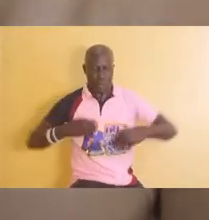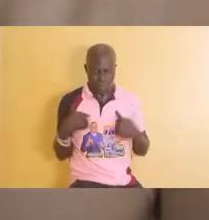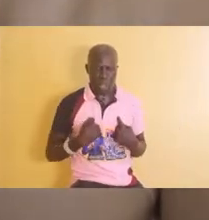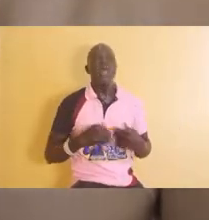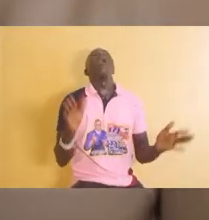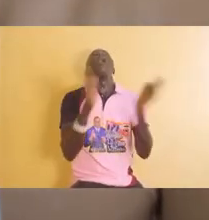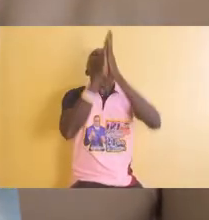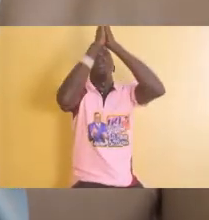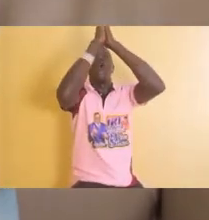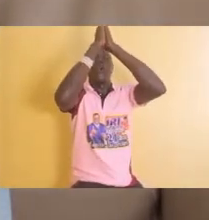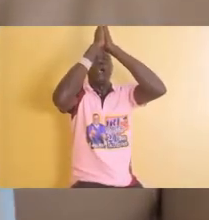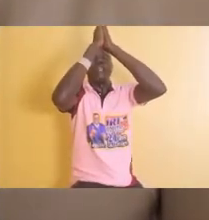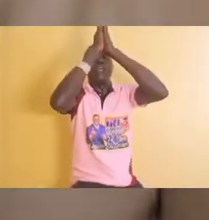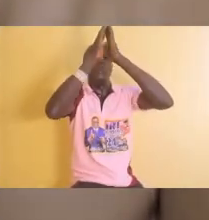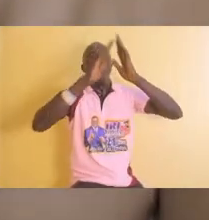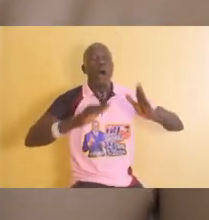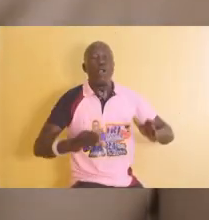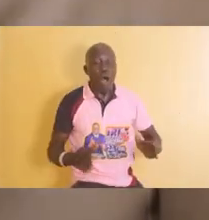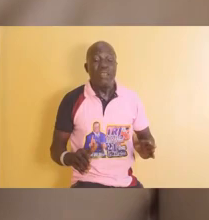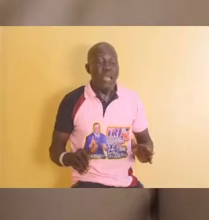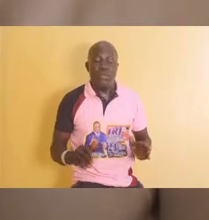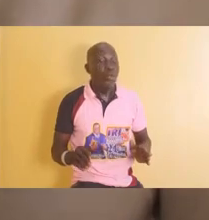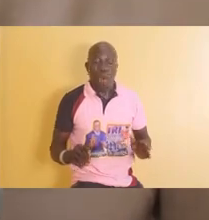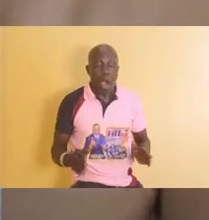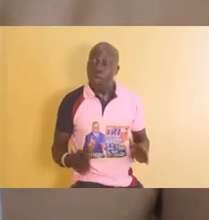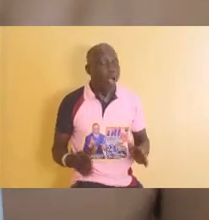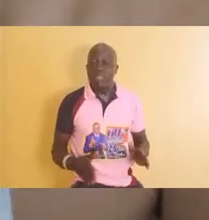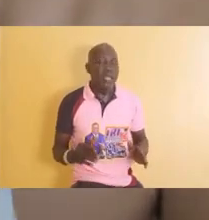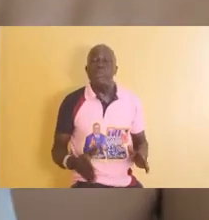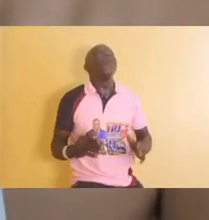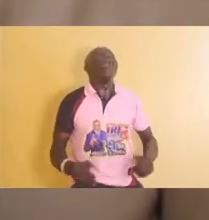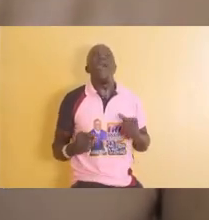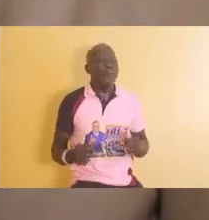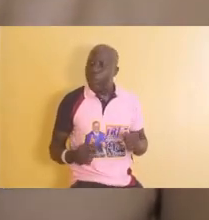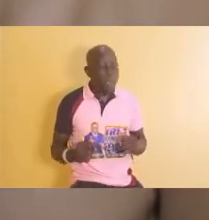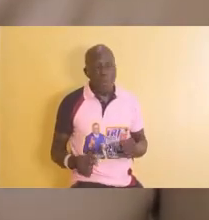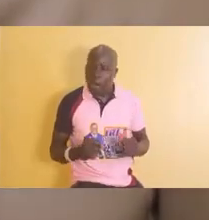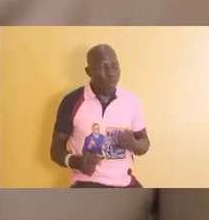e pari wa do o jesus ya o jesus o jesus